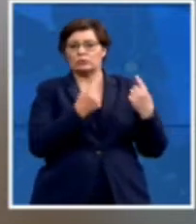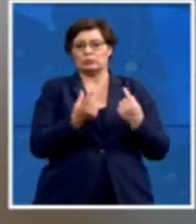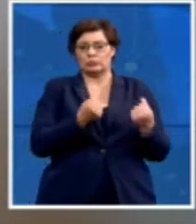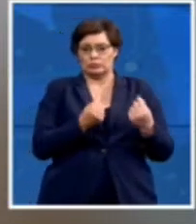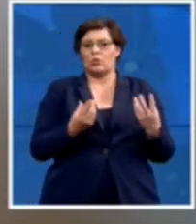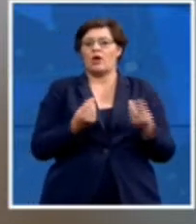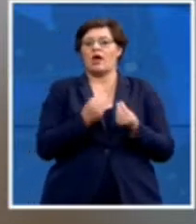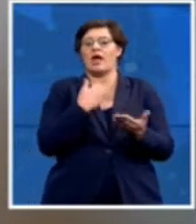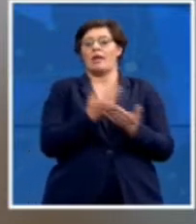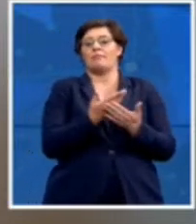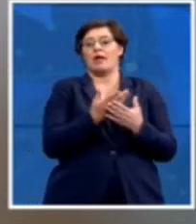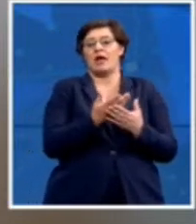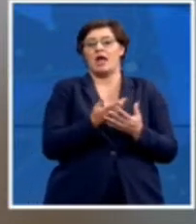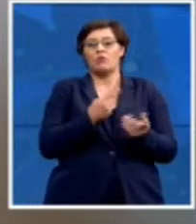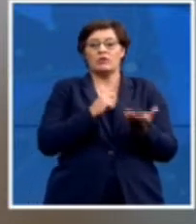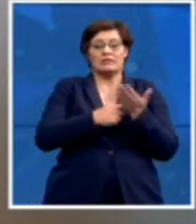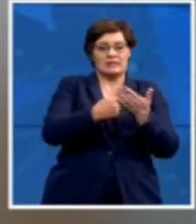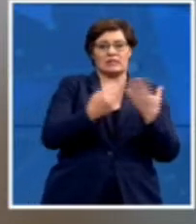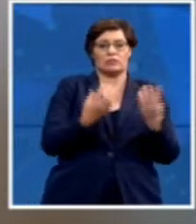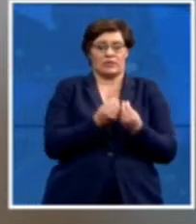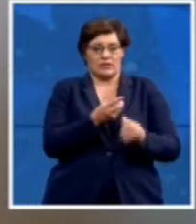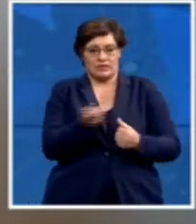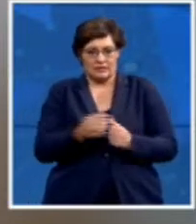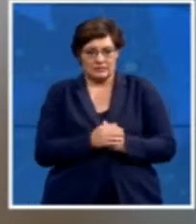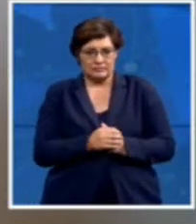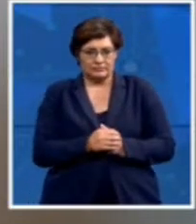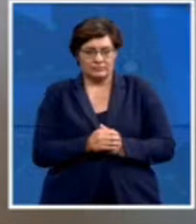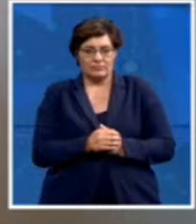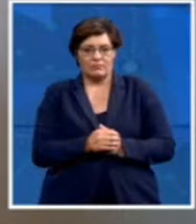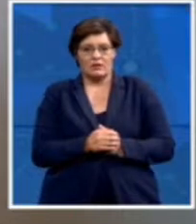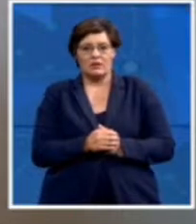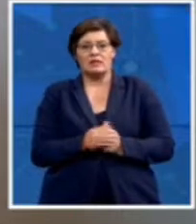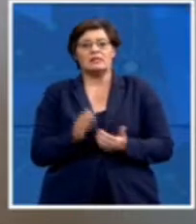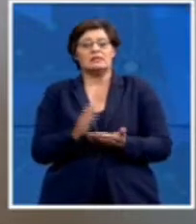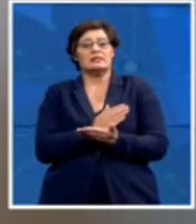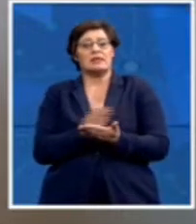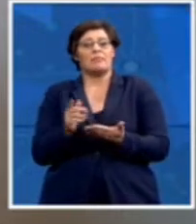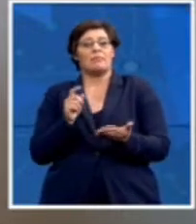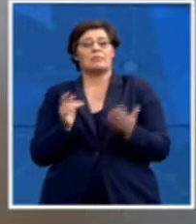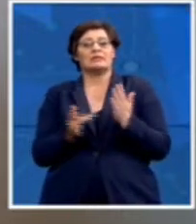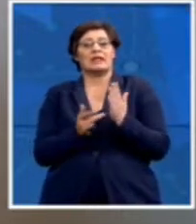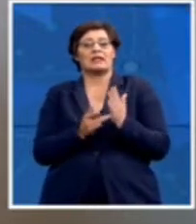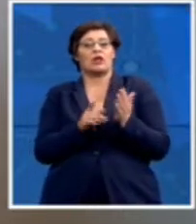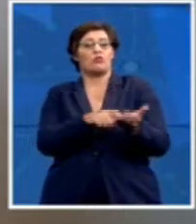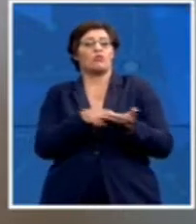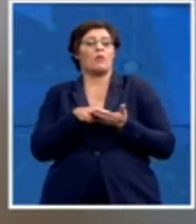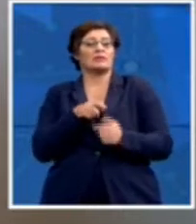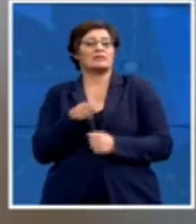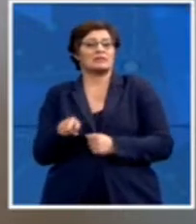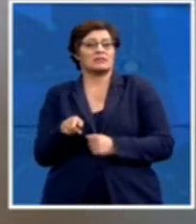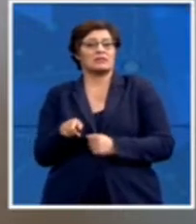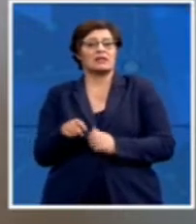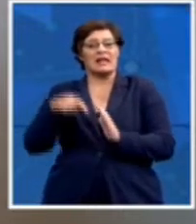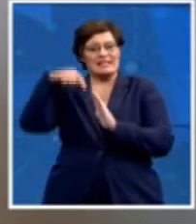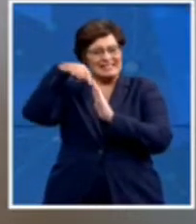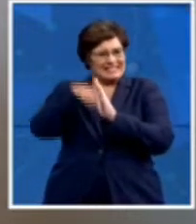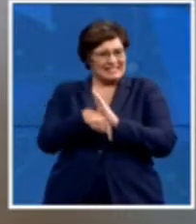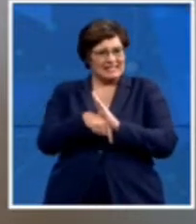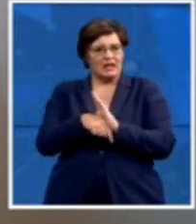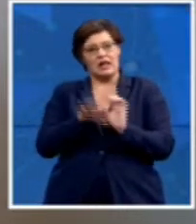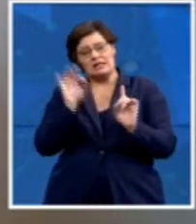some instances, some of the technical requirements are very detailed and very specific to power stations.